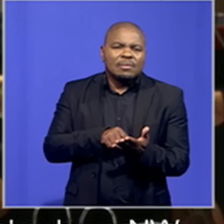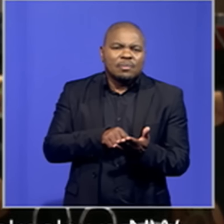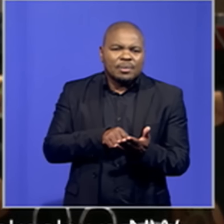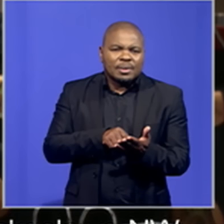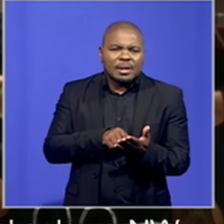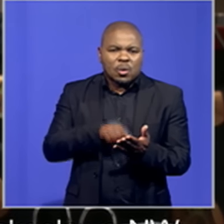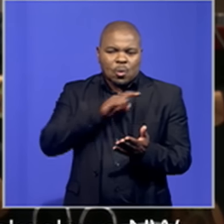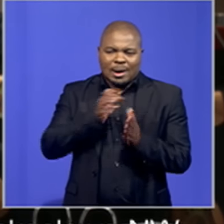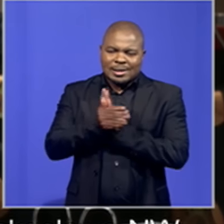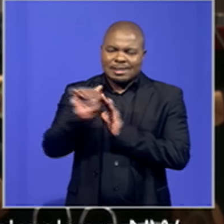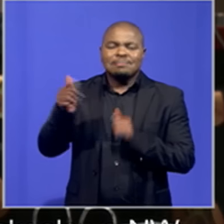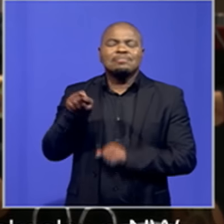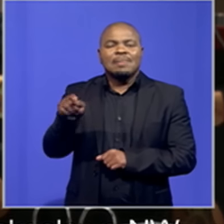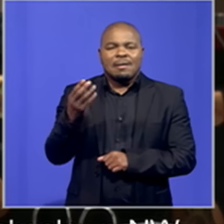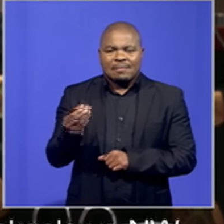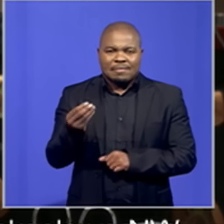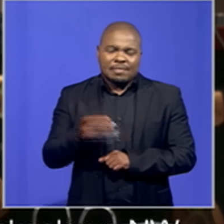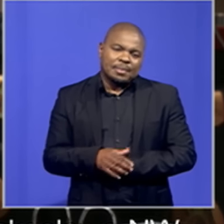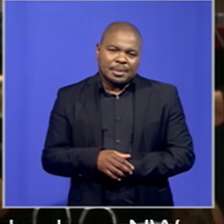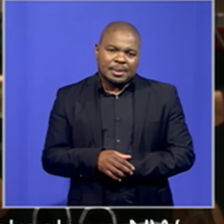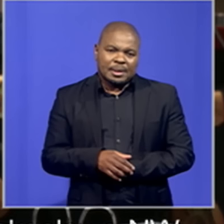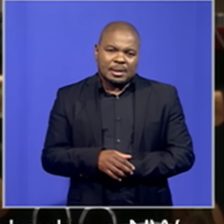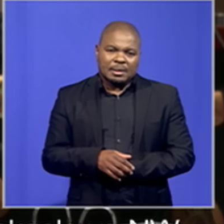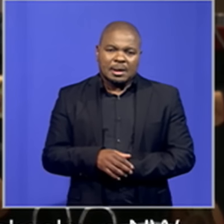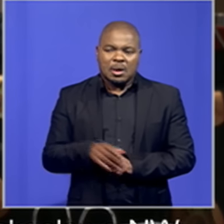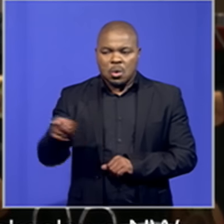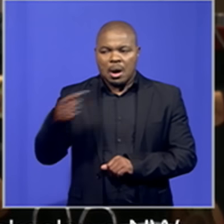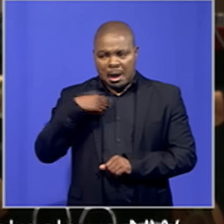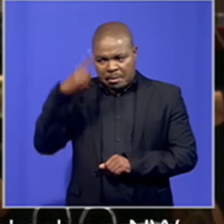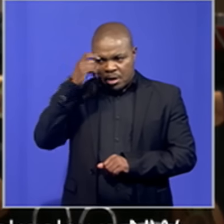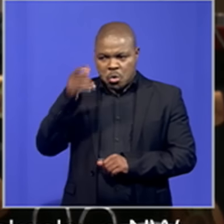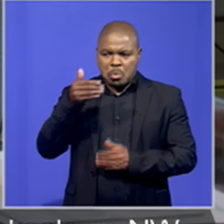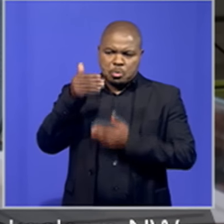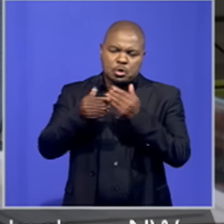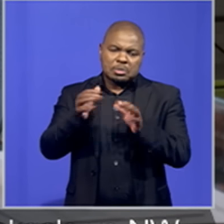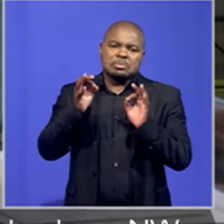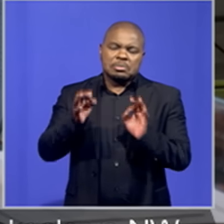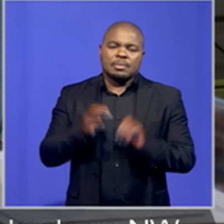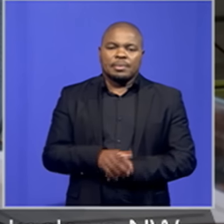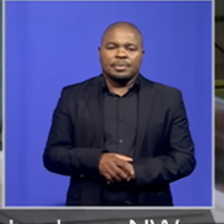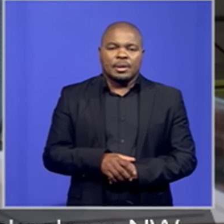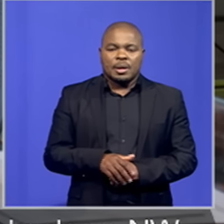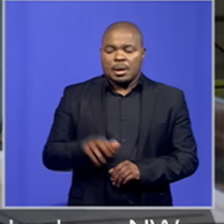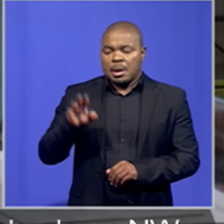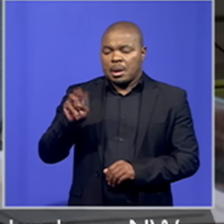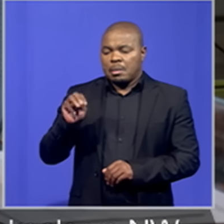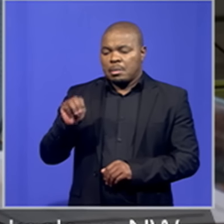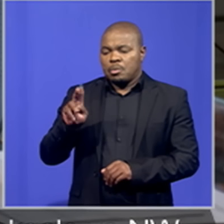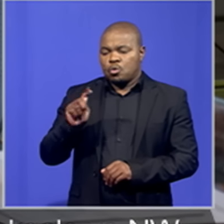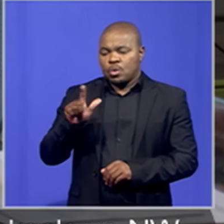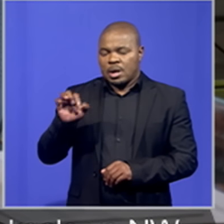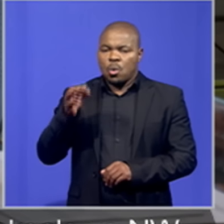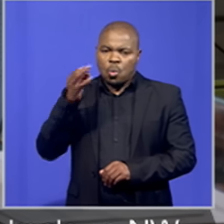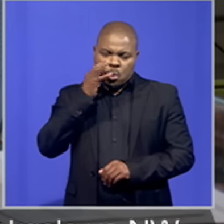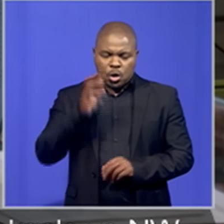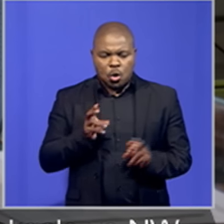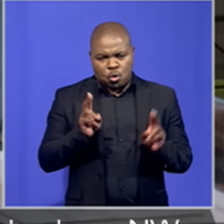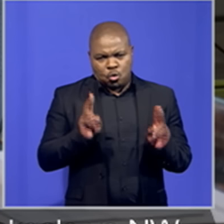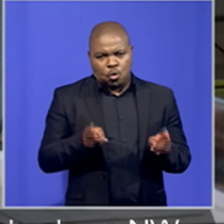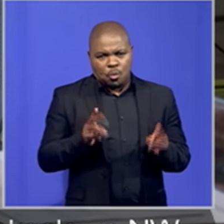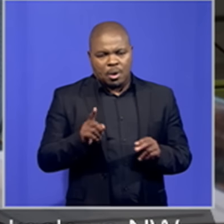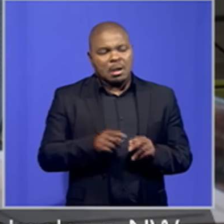his expertise in this regard that the due process was followed. Go ya ka Mutle go tlwaelegile gore ba